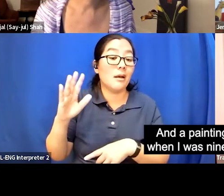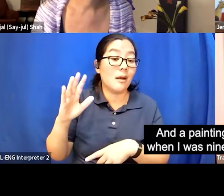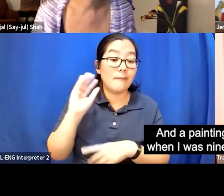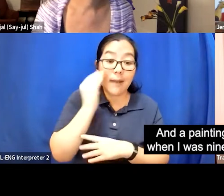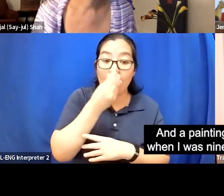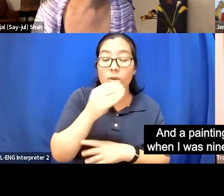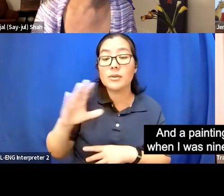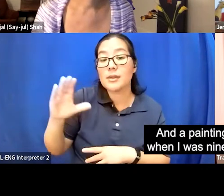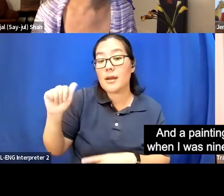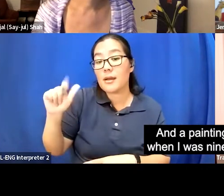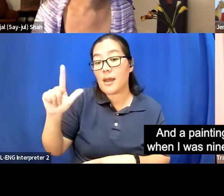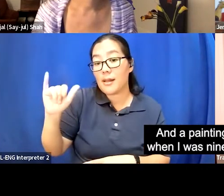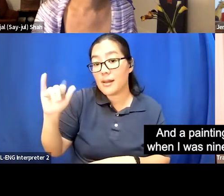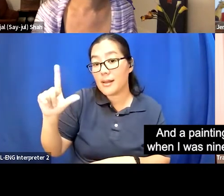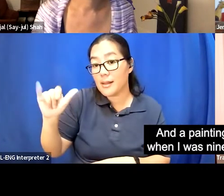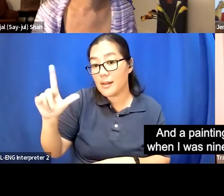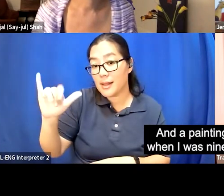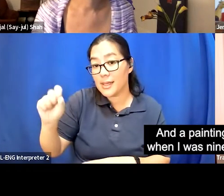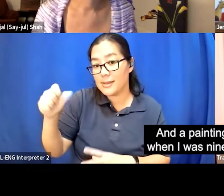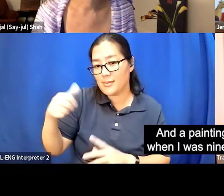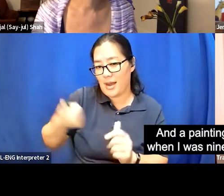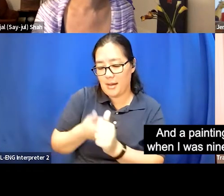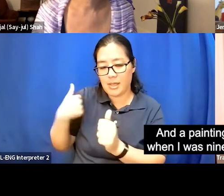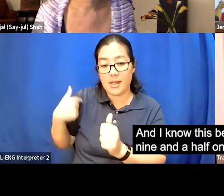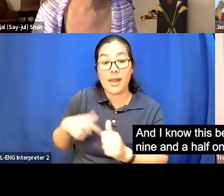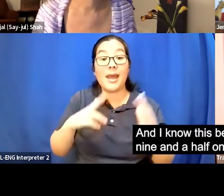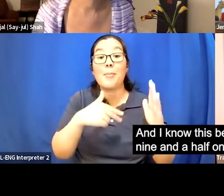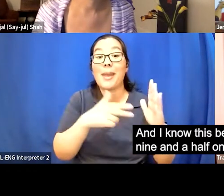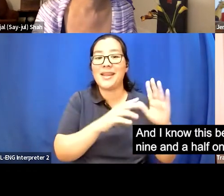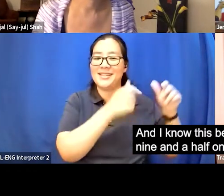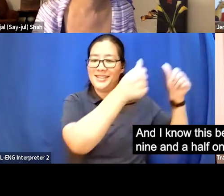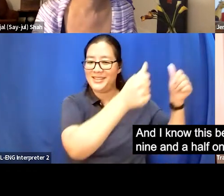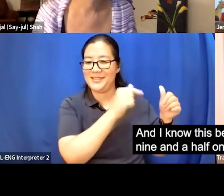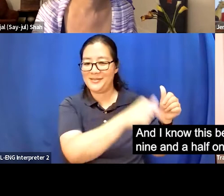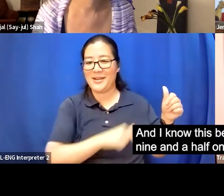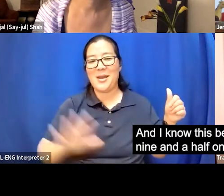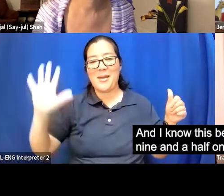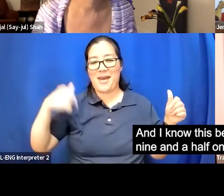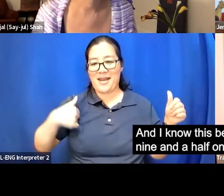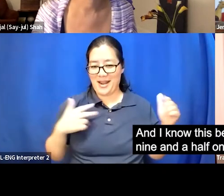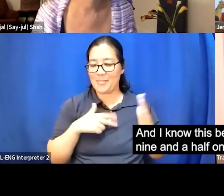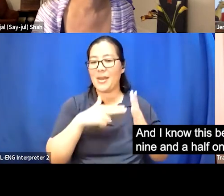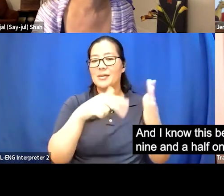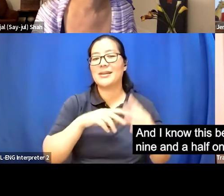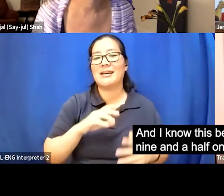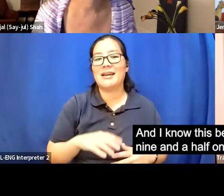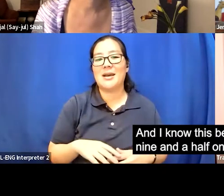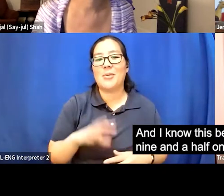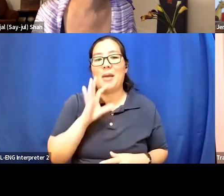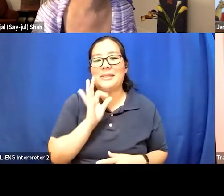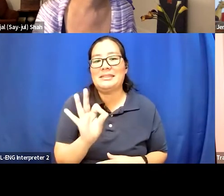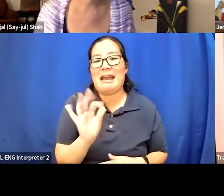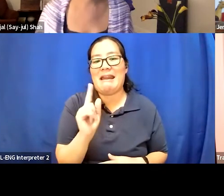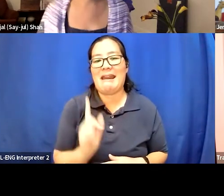me, and a painting that I did when I was 9 and a half. And I know this because I wrote 9 and a half on the back of